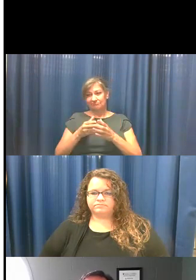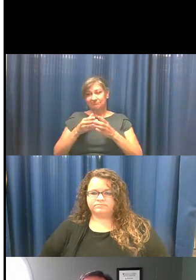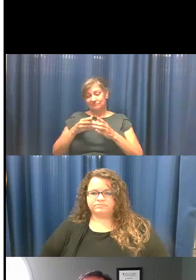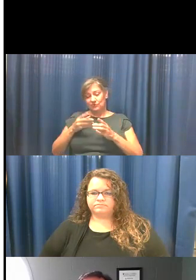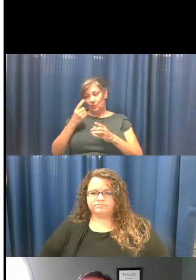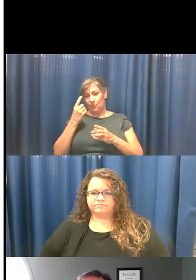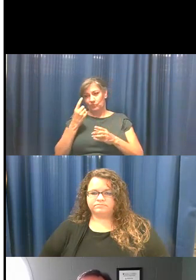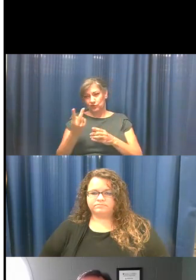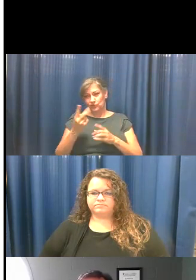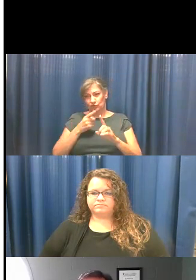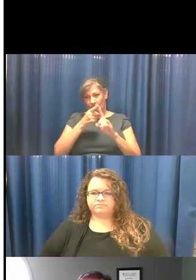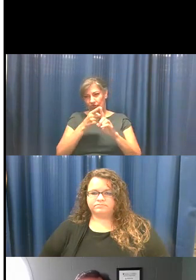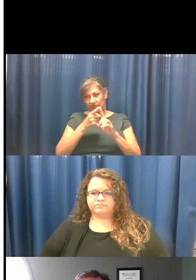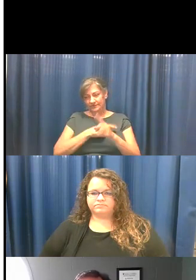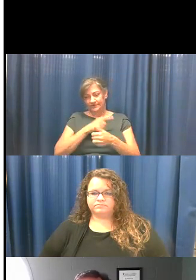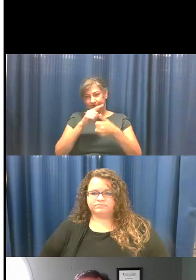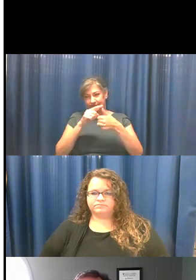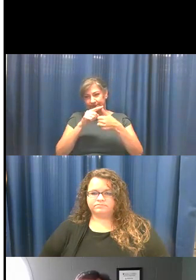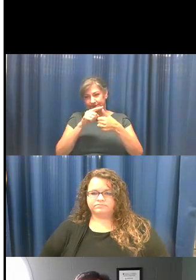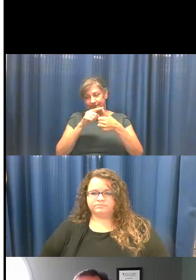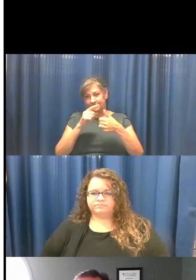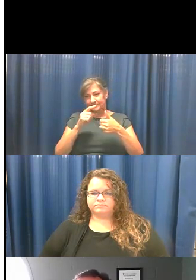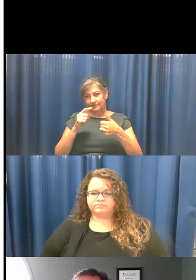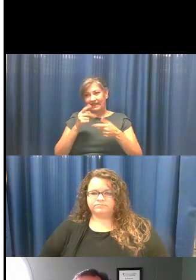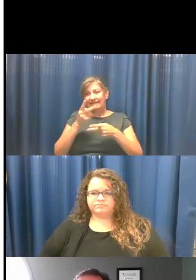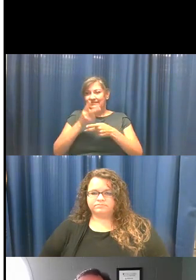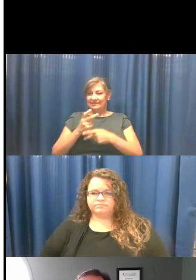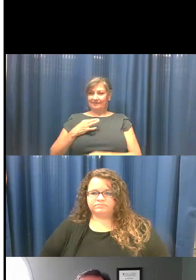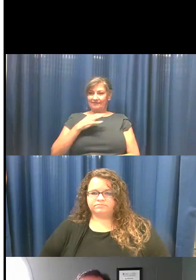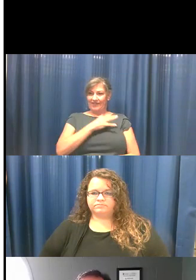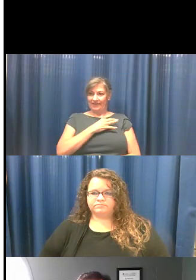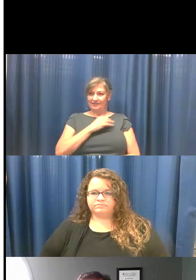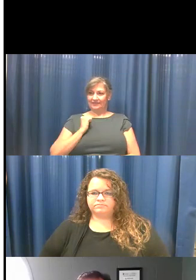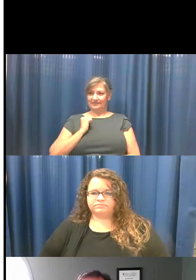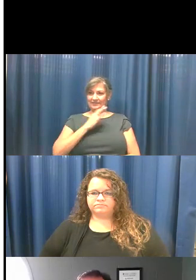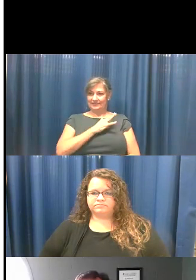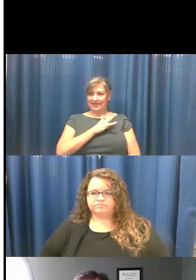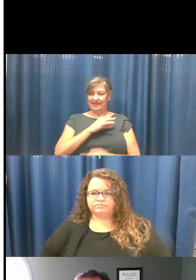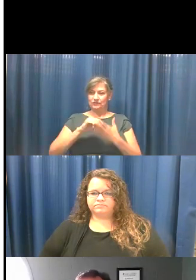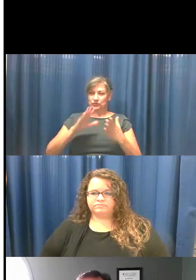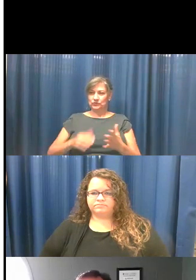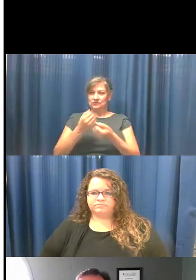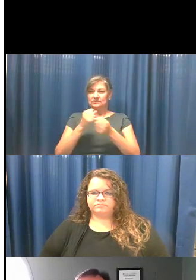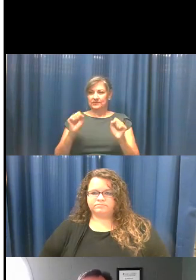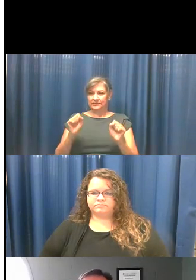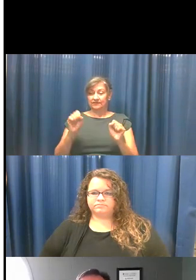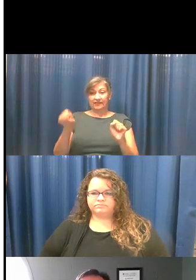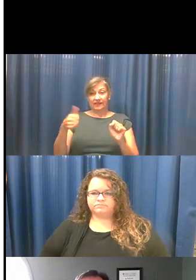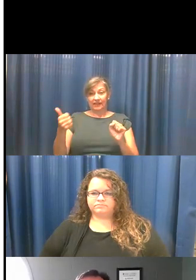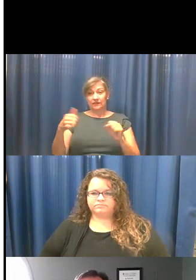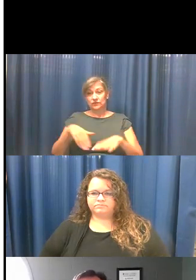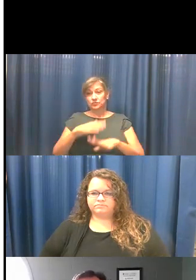to accomplish. One is to keep our faculty, staff, and students safe, and the other is to protect